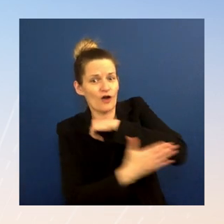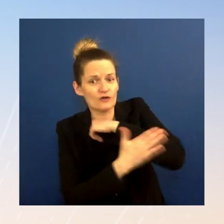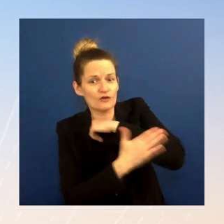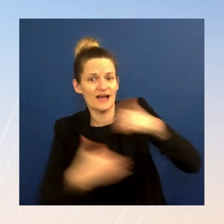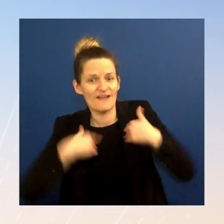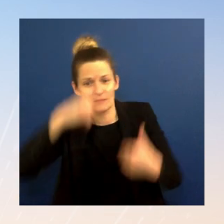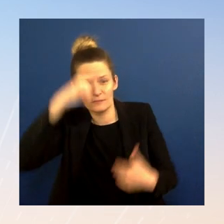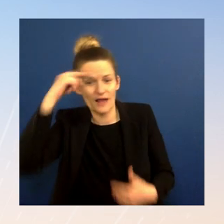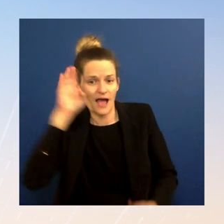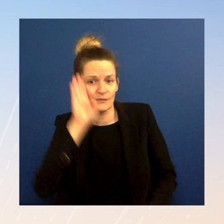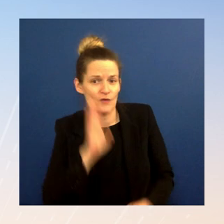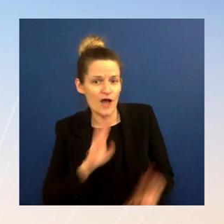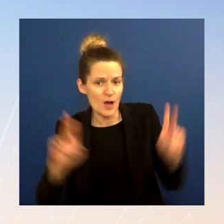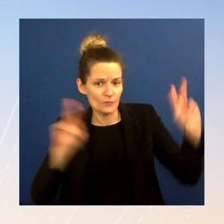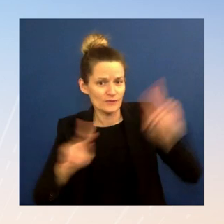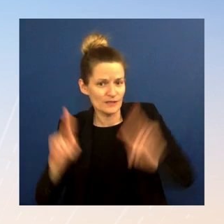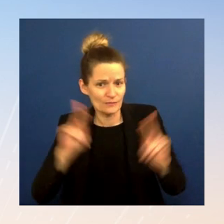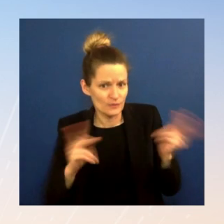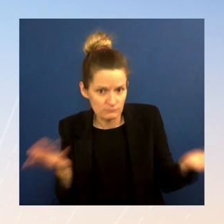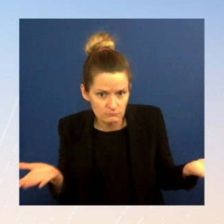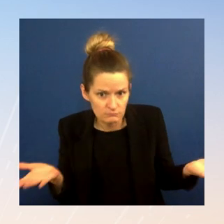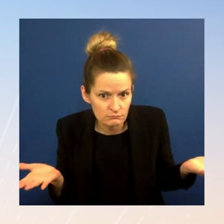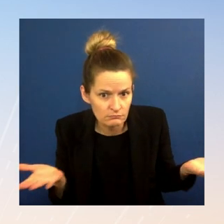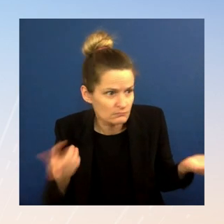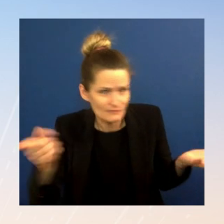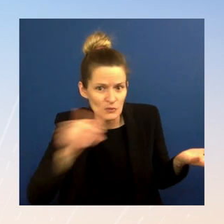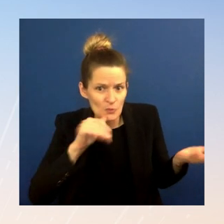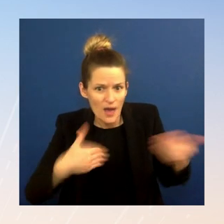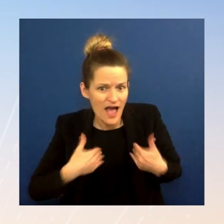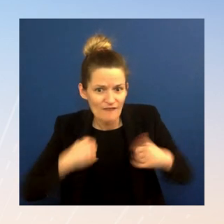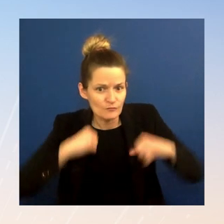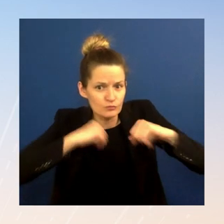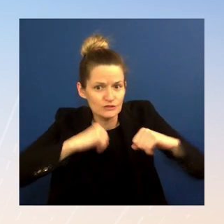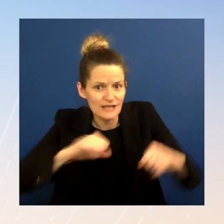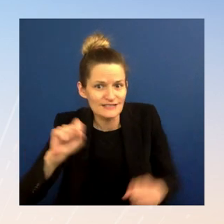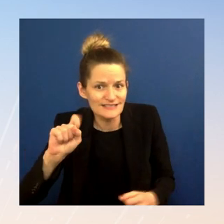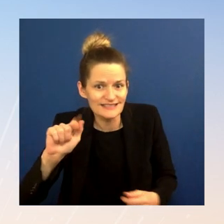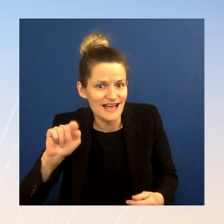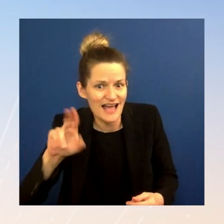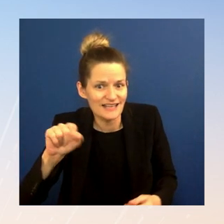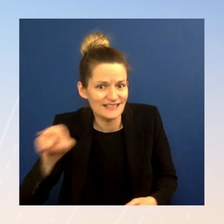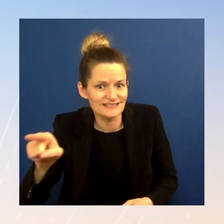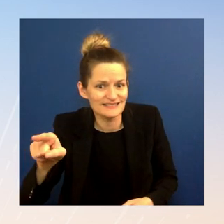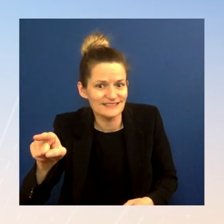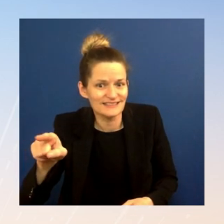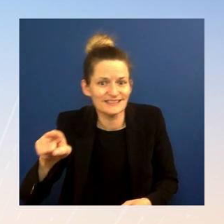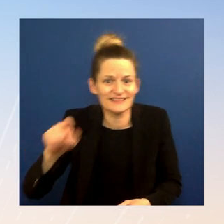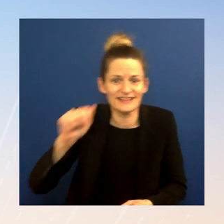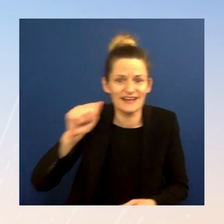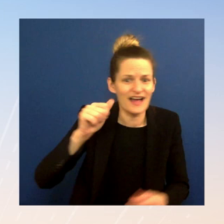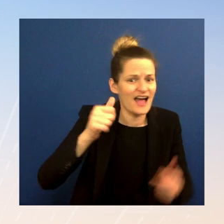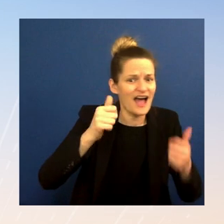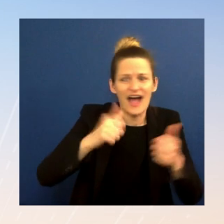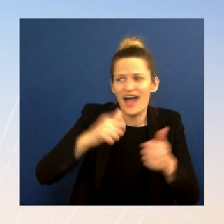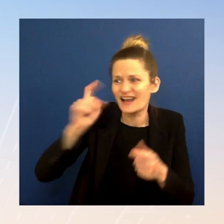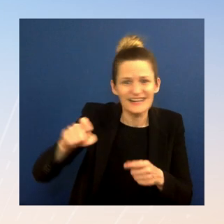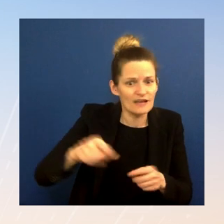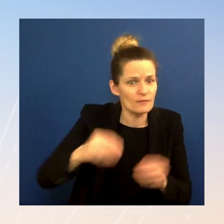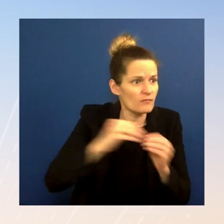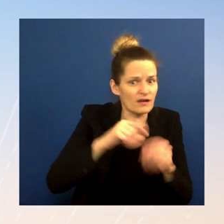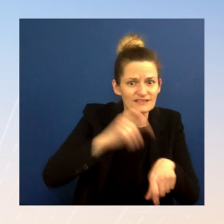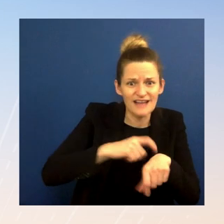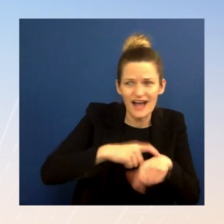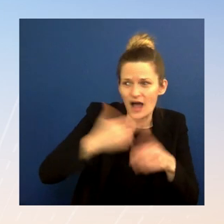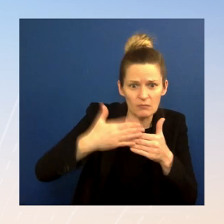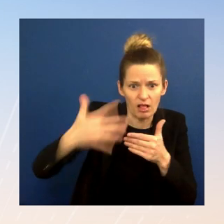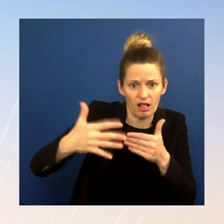Afghanistan, but only took about a week to grant TPS to Ukraine. Is TPS for Cameroon something the administration is considering and looking at? I